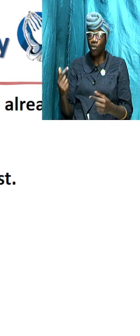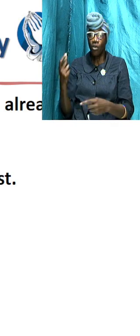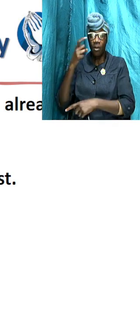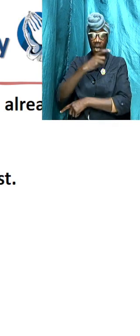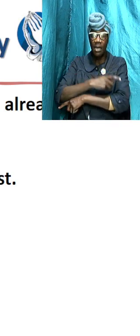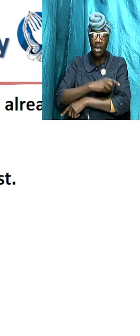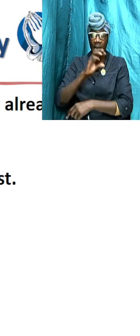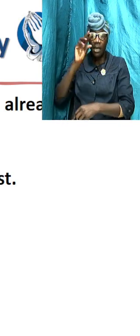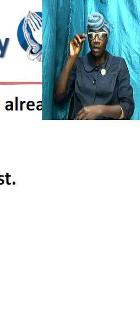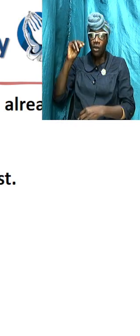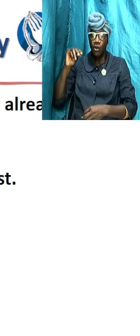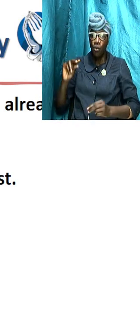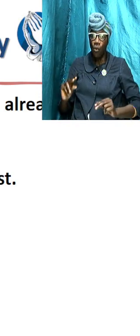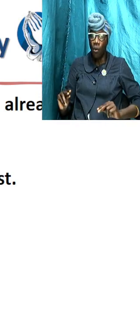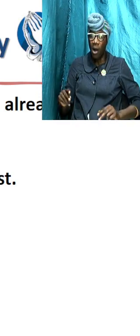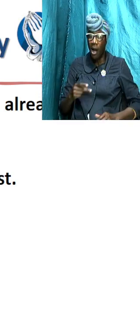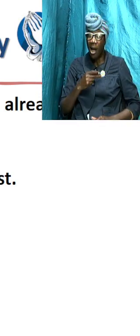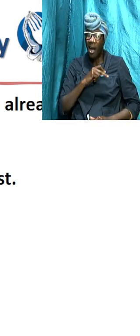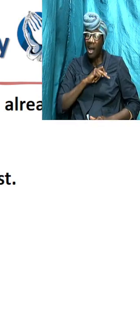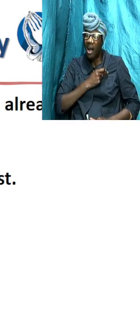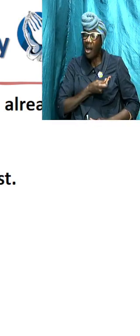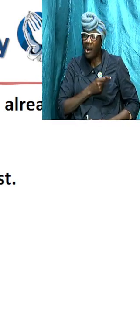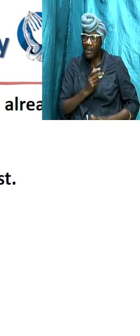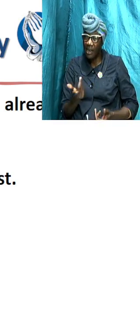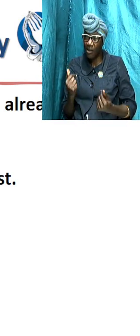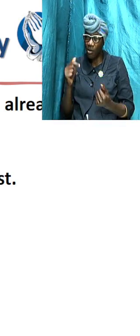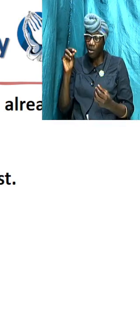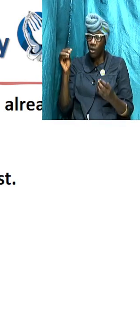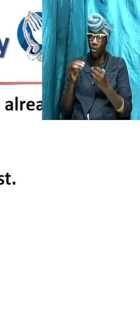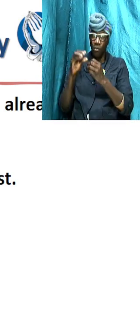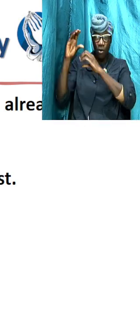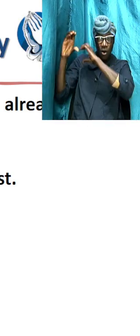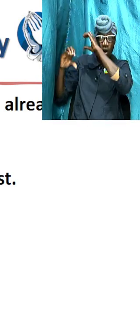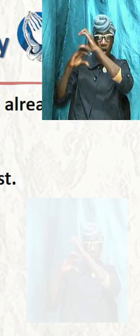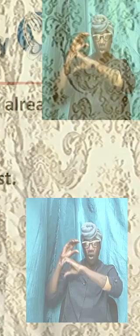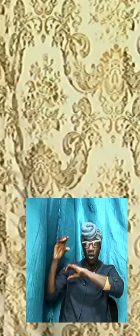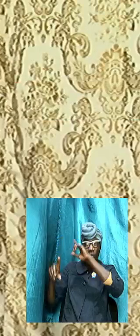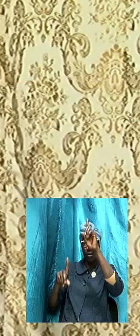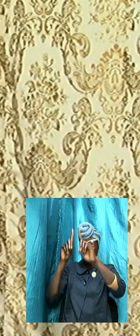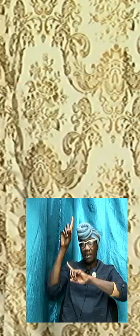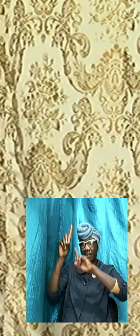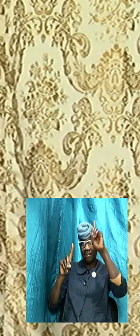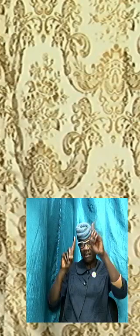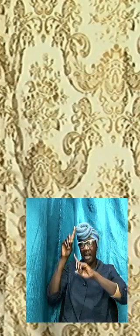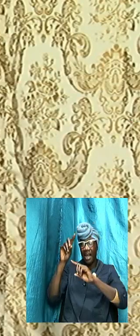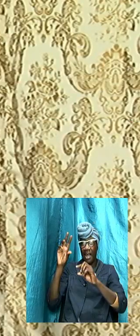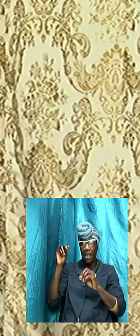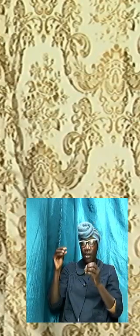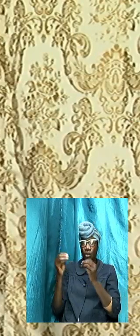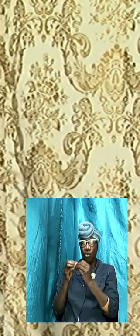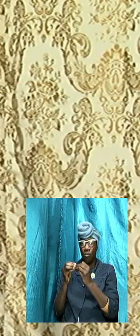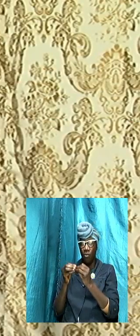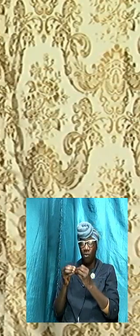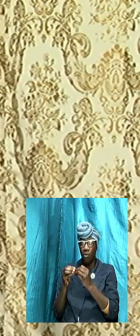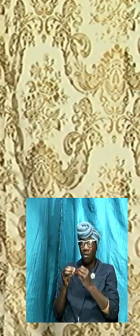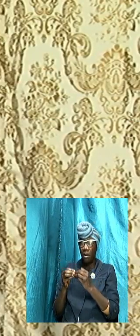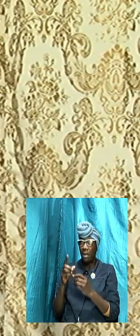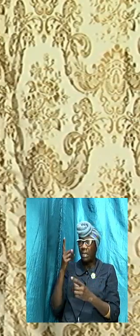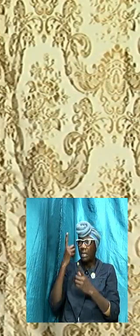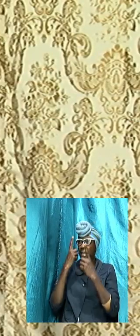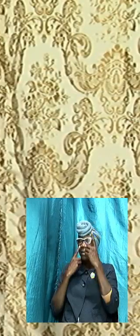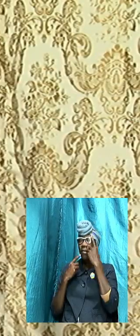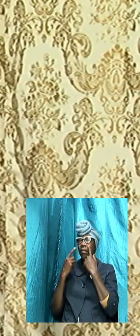when no heartache shall come. No more clouds in the sky. No more tears to dim the